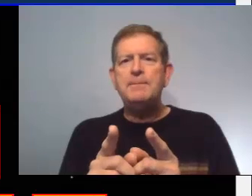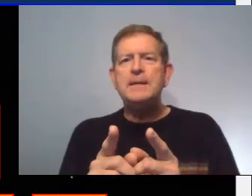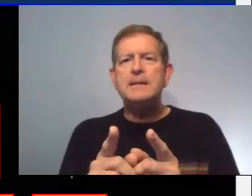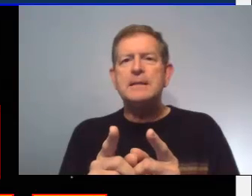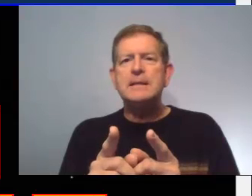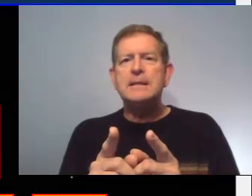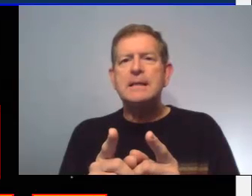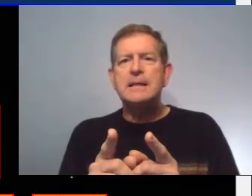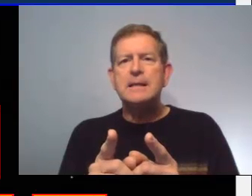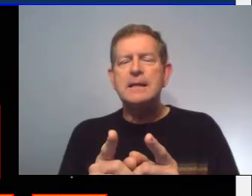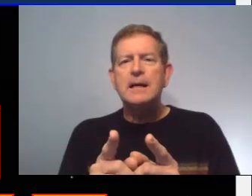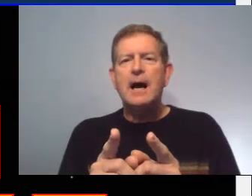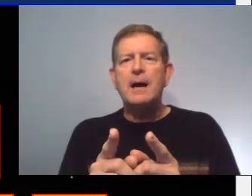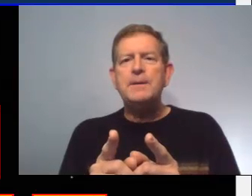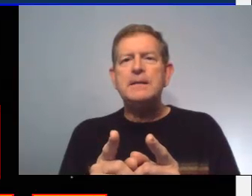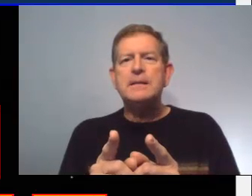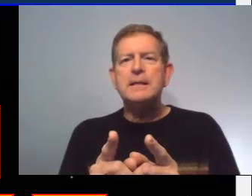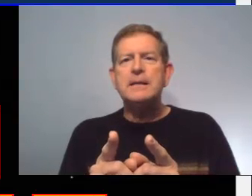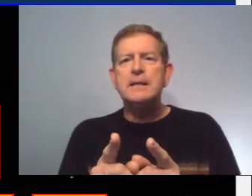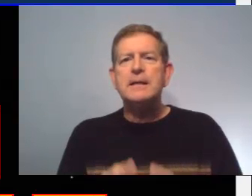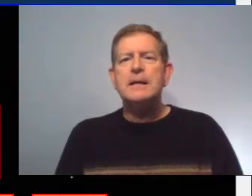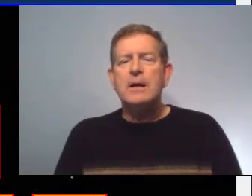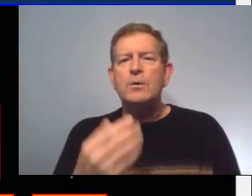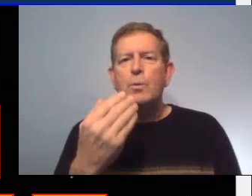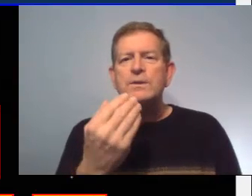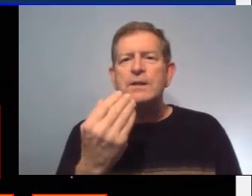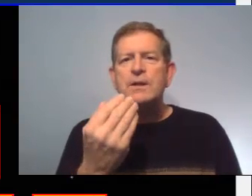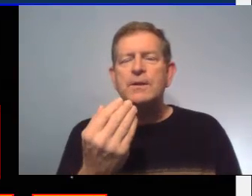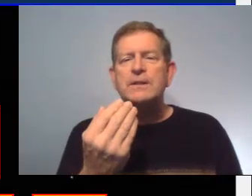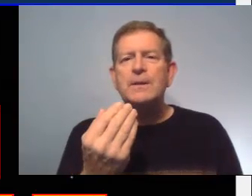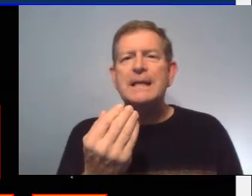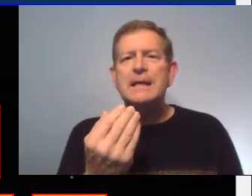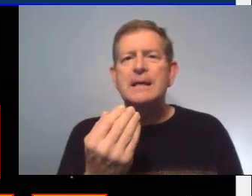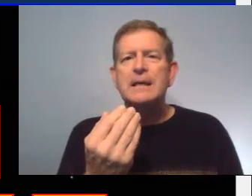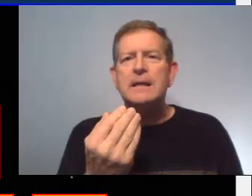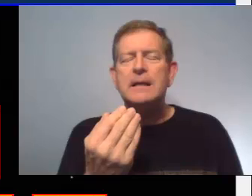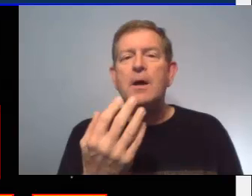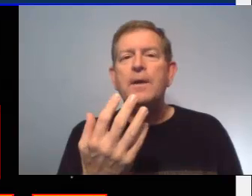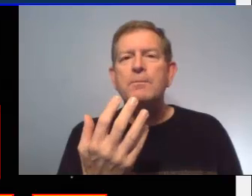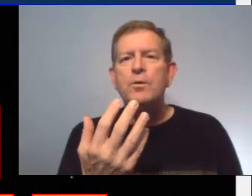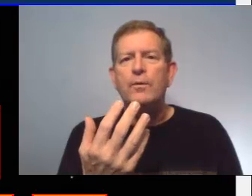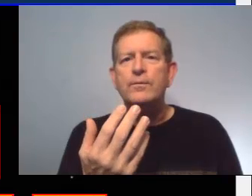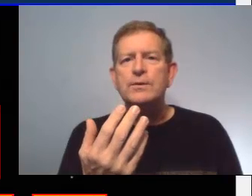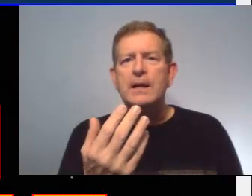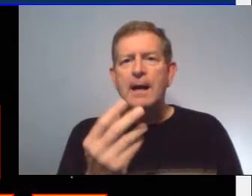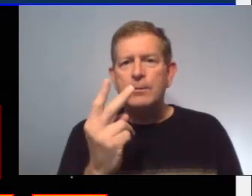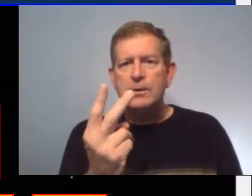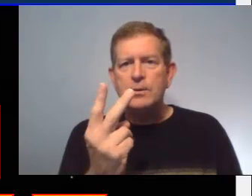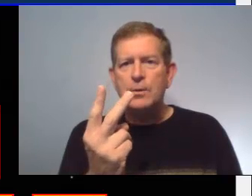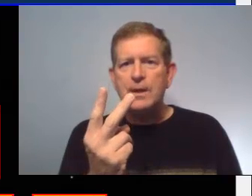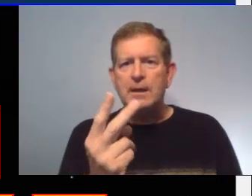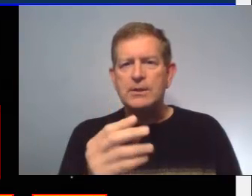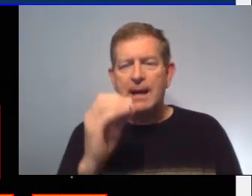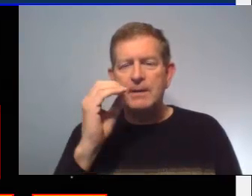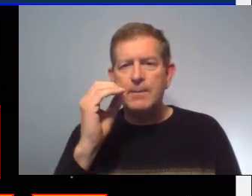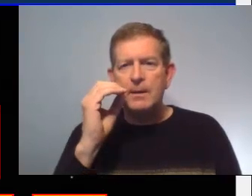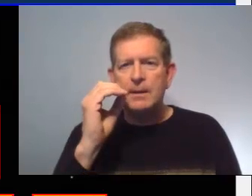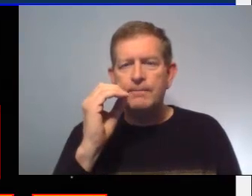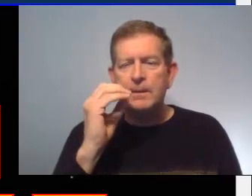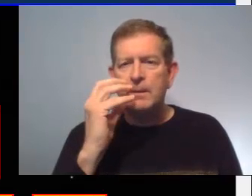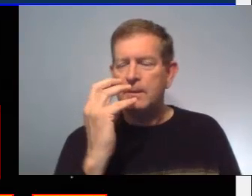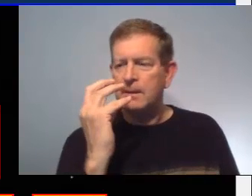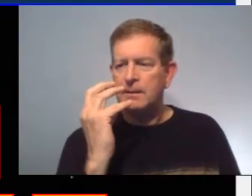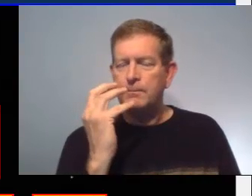say habiter, habiter, once I start the sound E, nothing moves. I'm doing 2 things. I'm